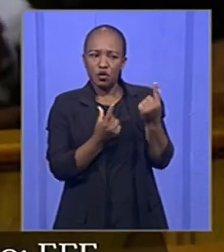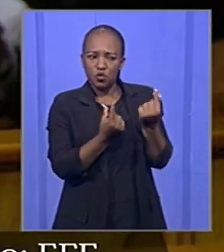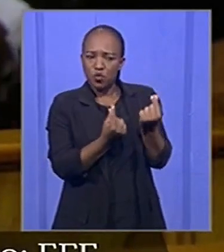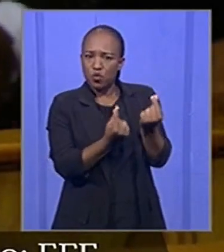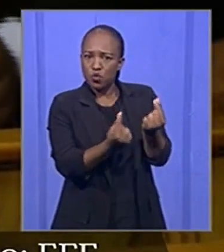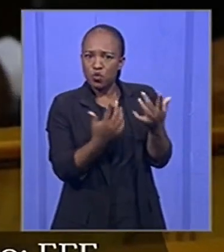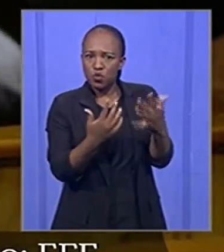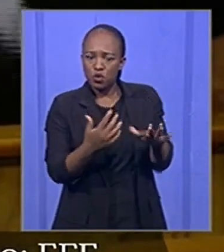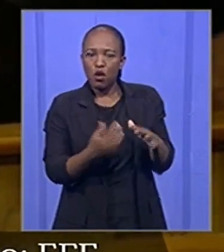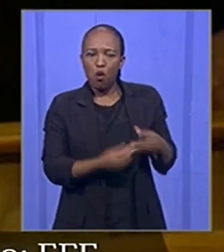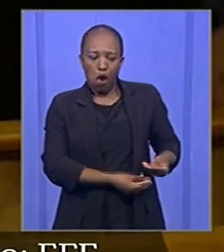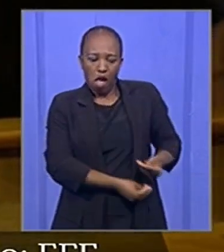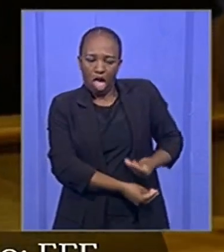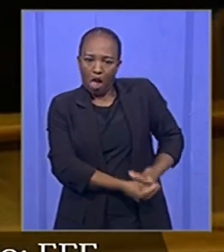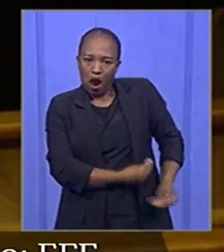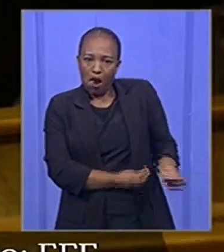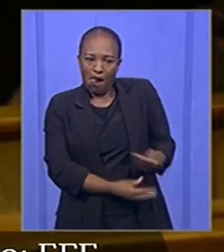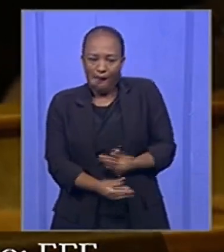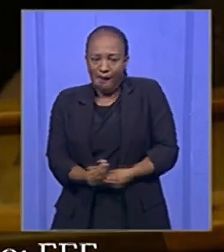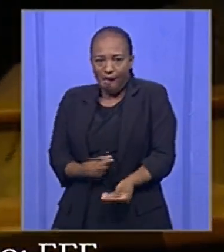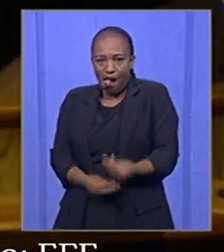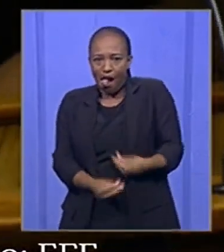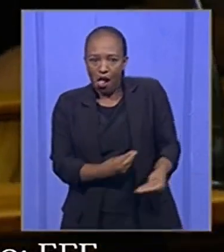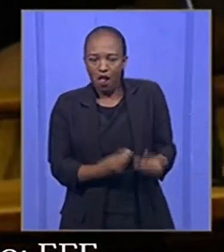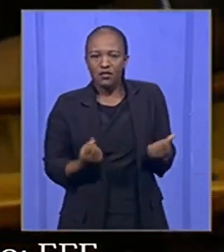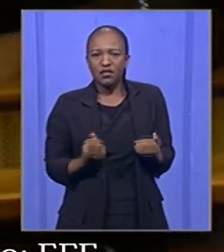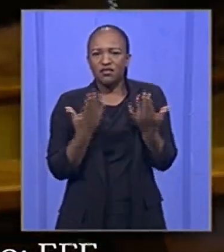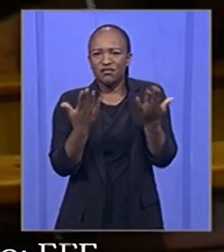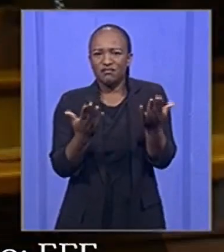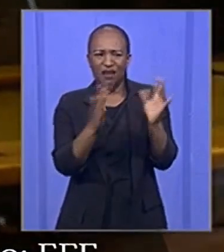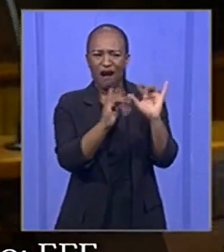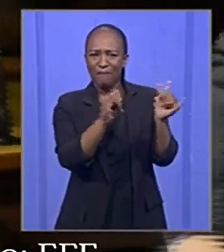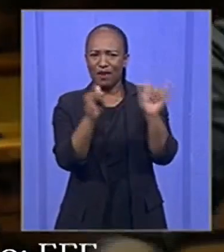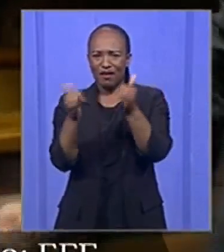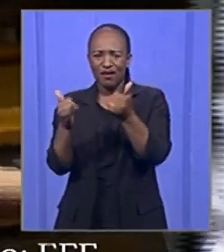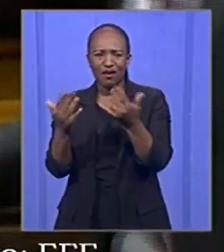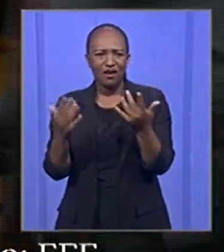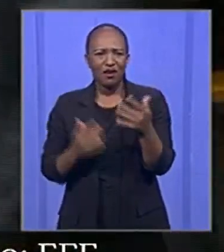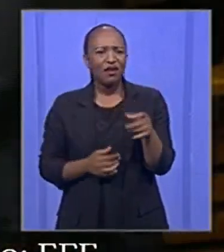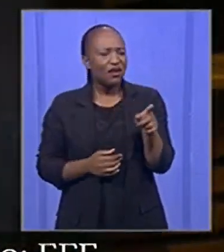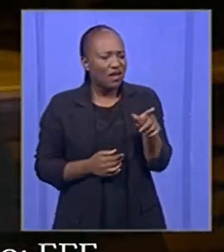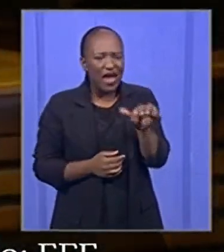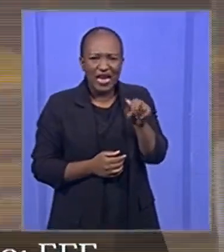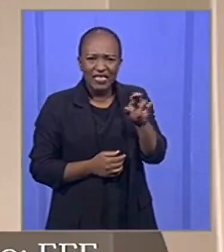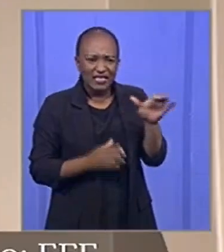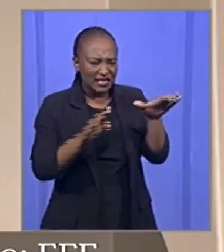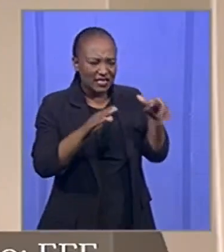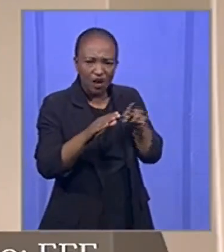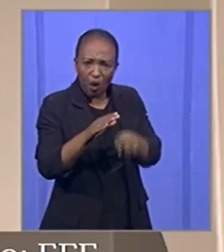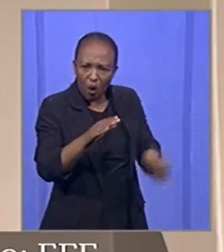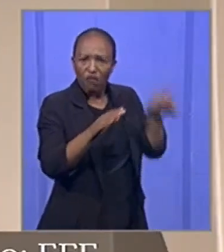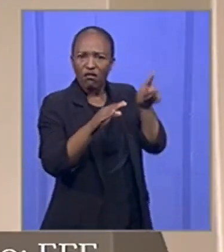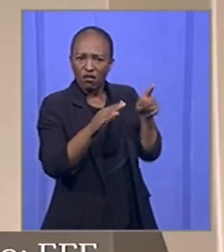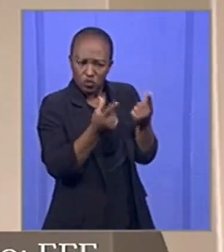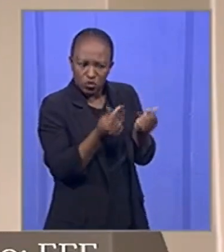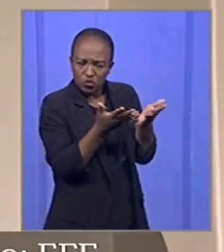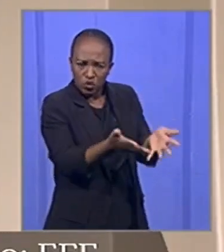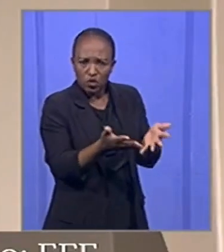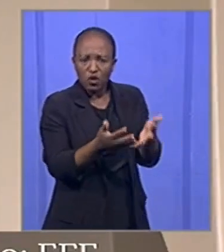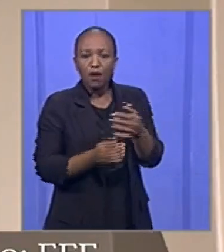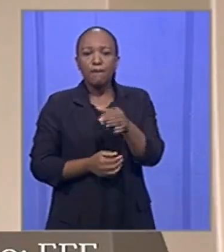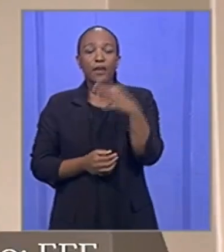taking bribes from service providers is all what all ANC ministers are doing. There's not a